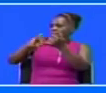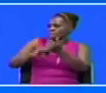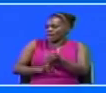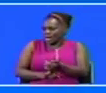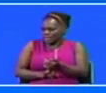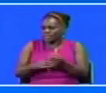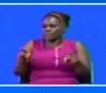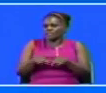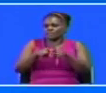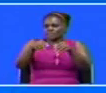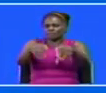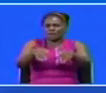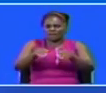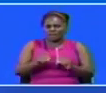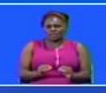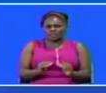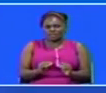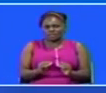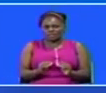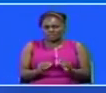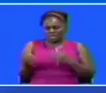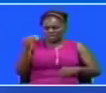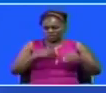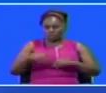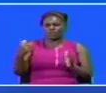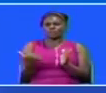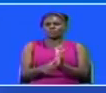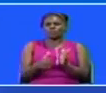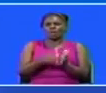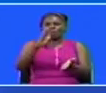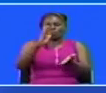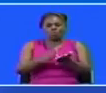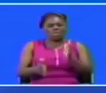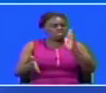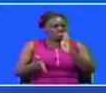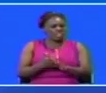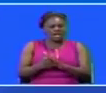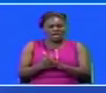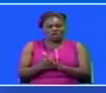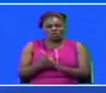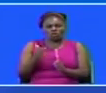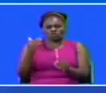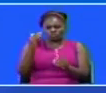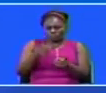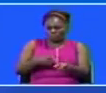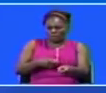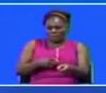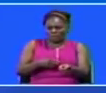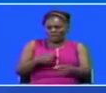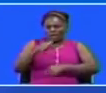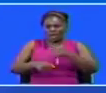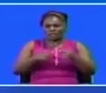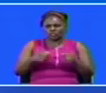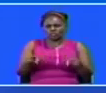and also barring the cartels of these economic crimes without seizing the opportunity to condemn and take action